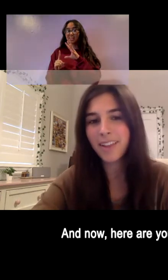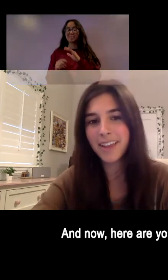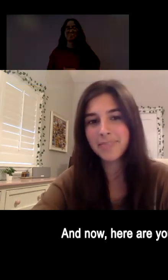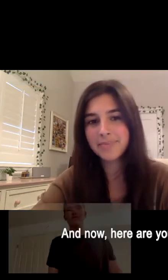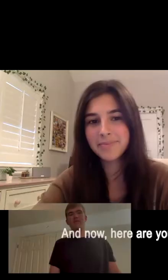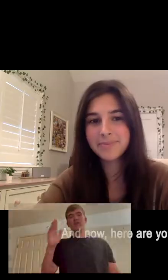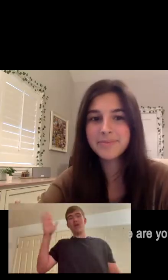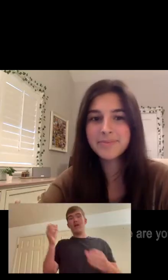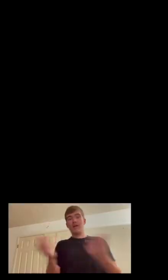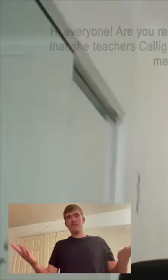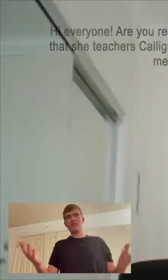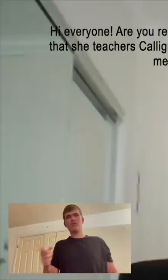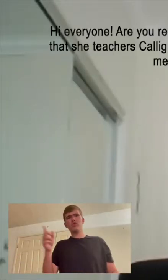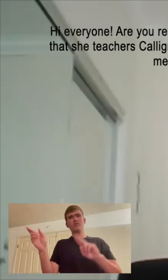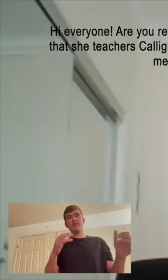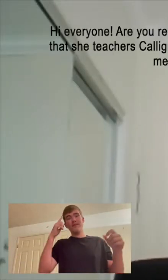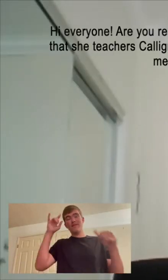spotlight